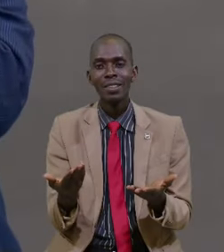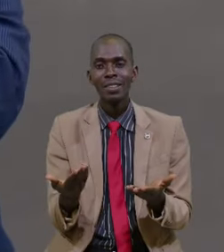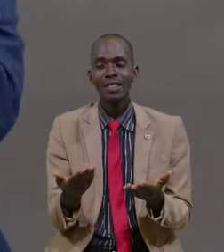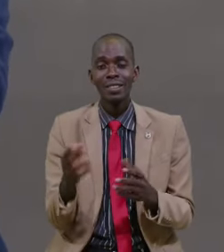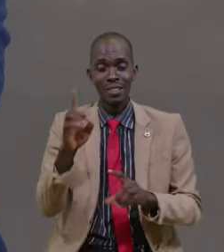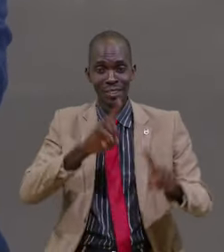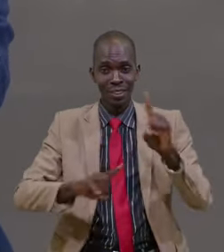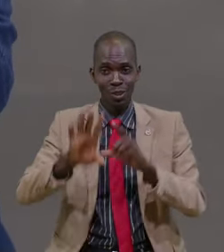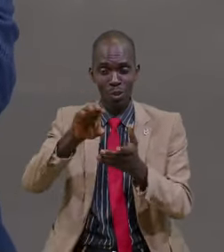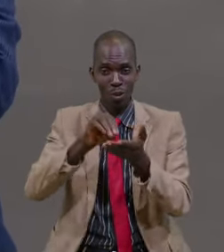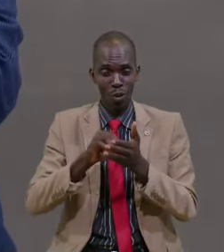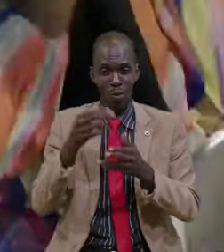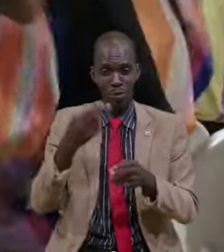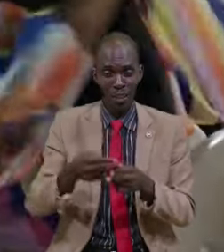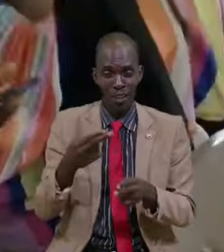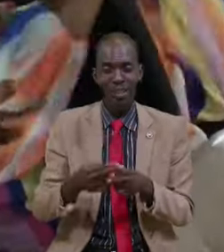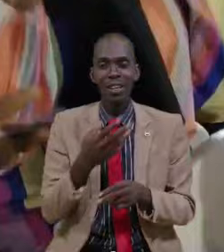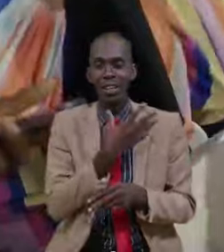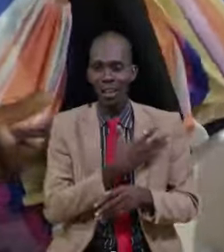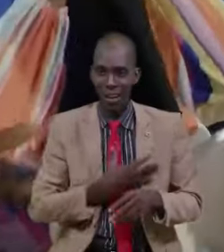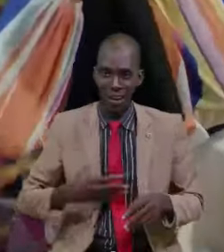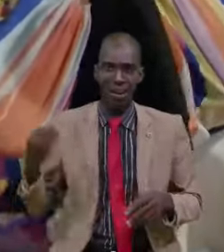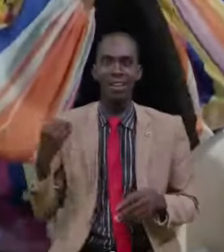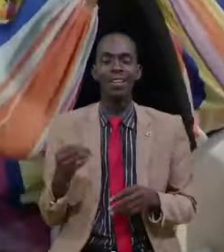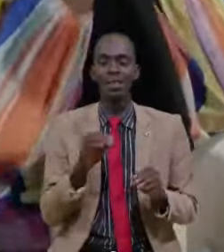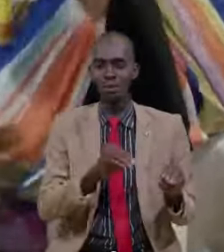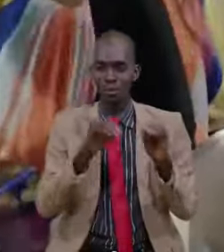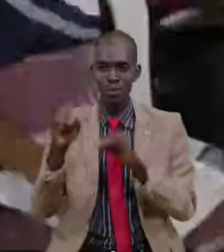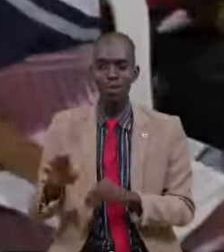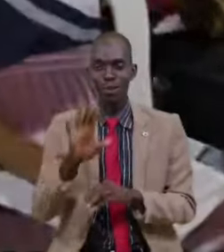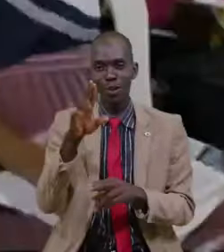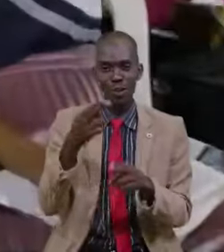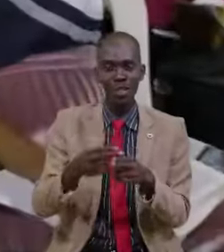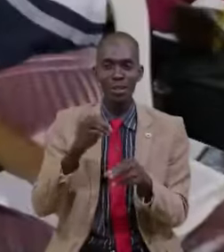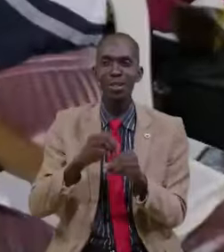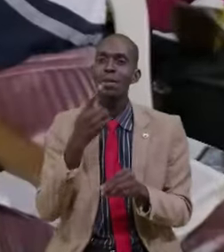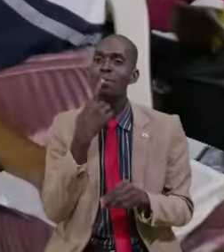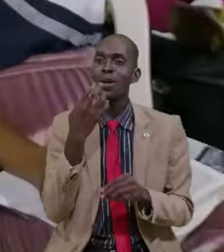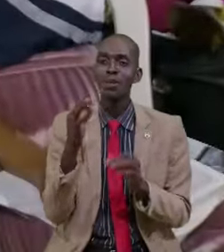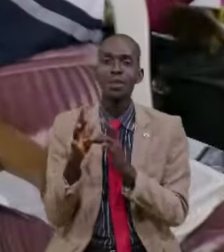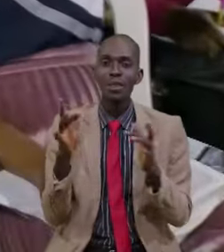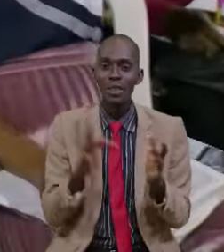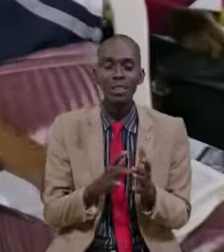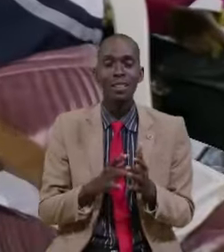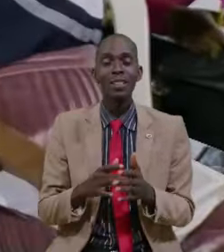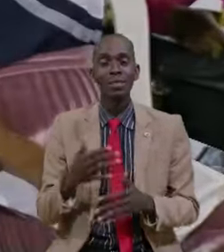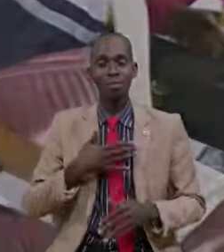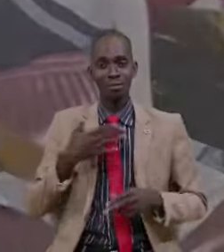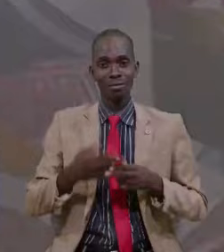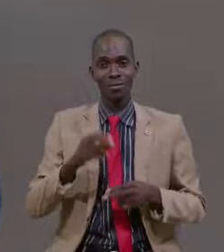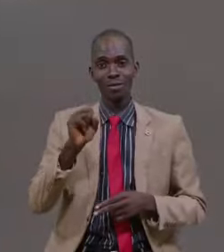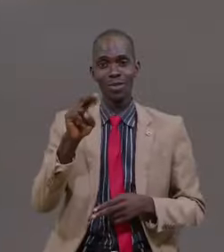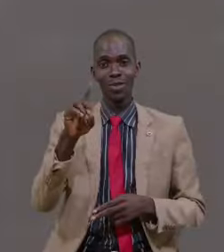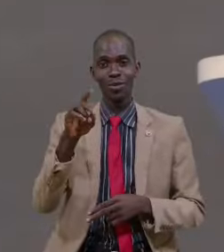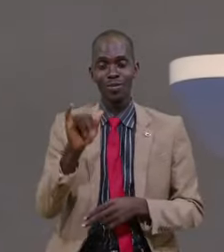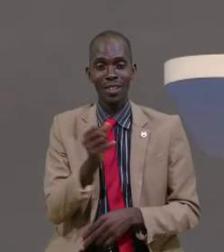your name and put your name in the mouth of Jesus. Lazarus, come forth.